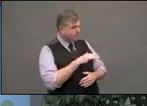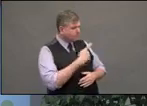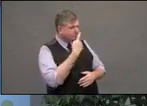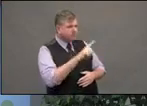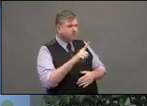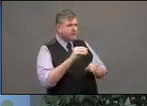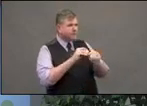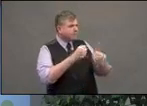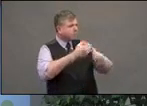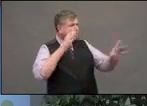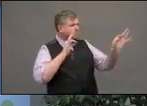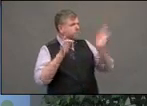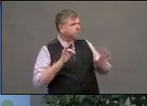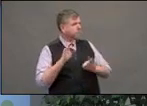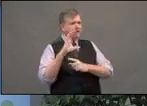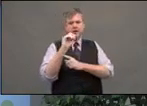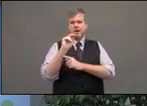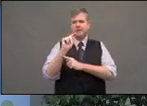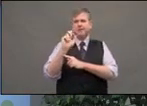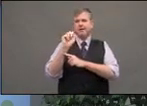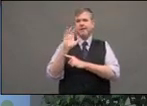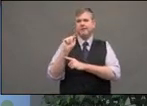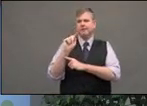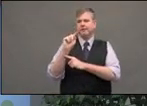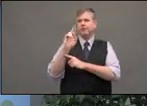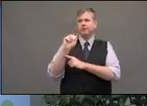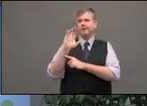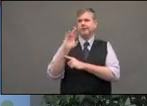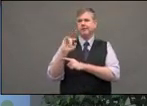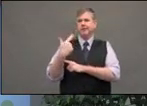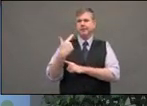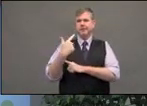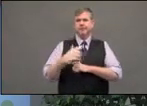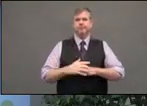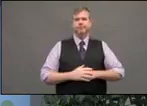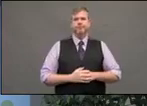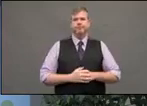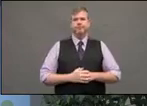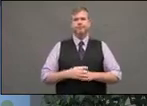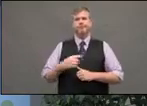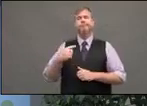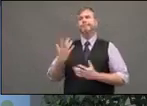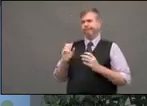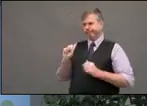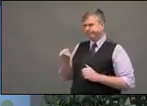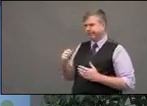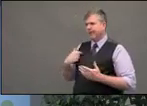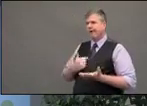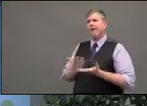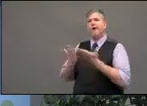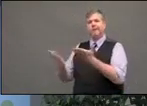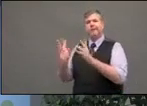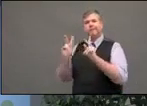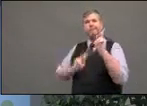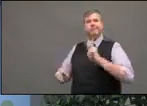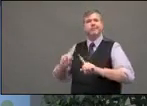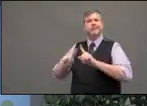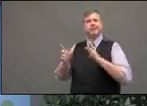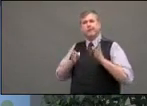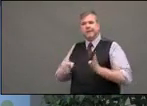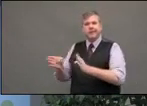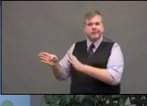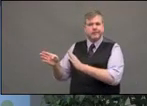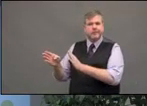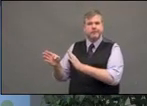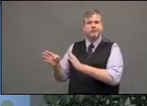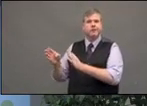So we've been offering everyone a lot of ways that they can play a role in helping to reduce the spread of COVID and keep